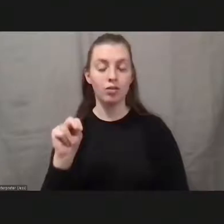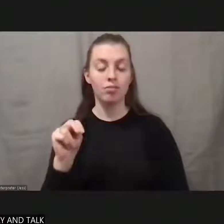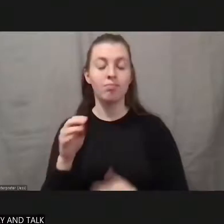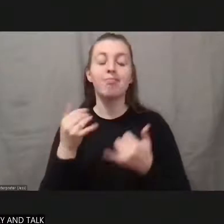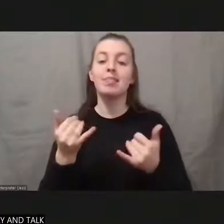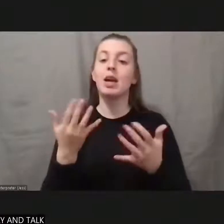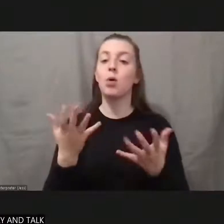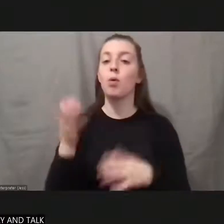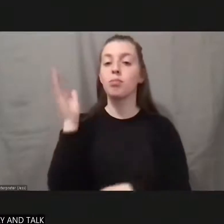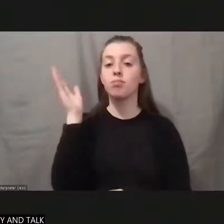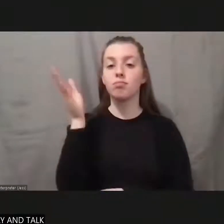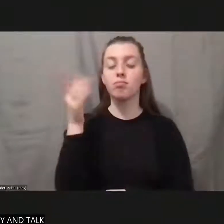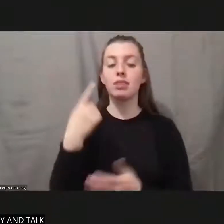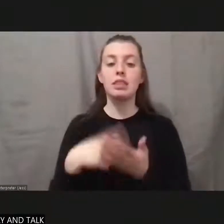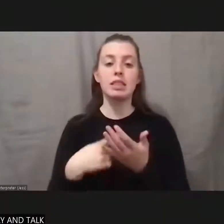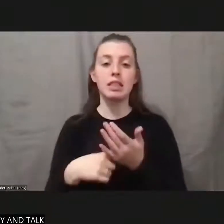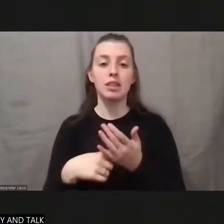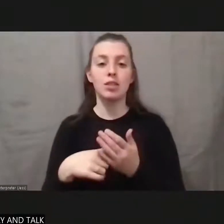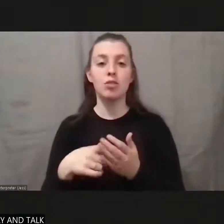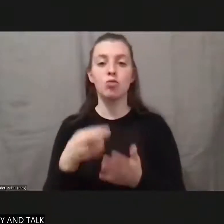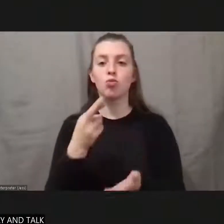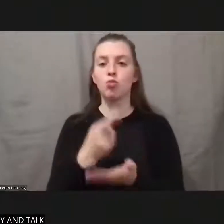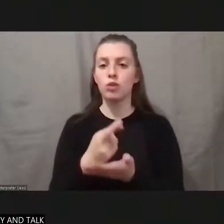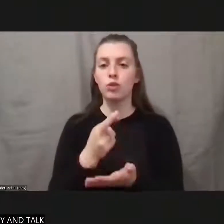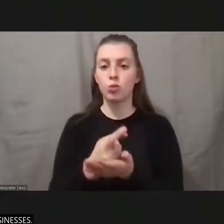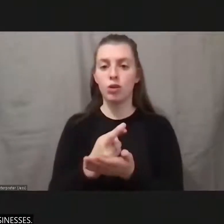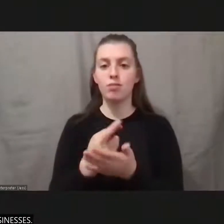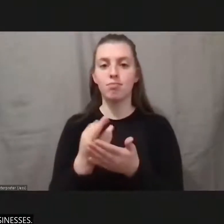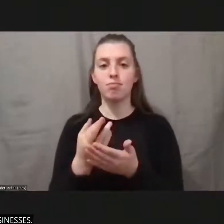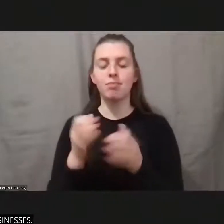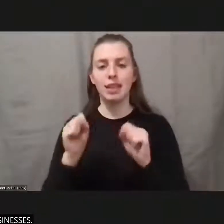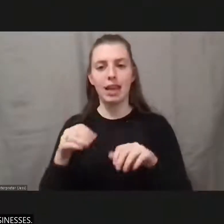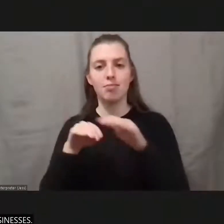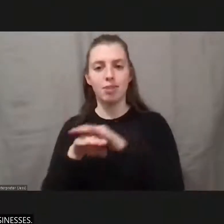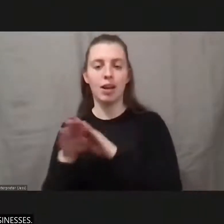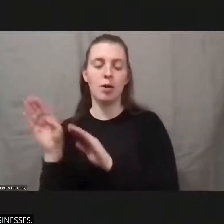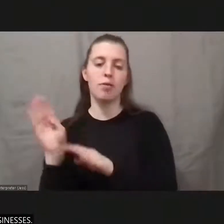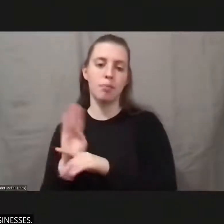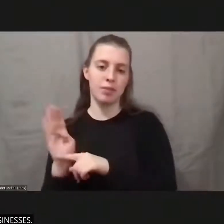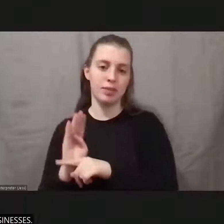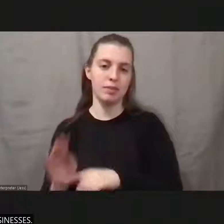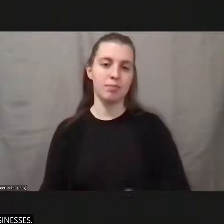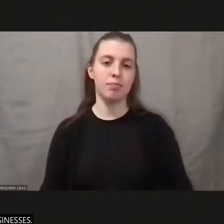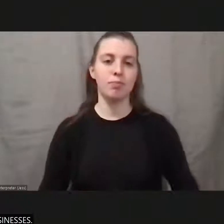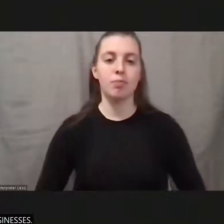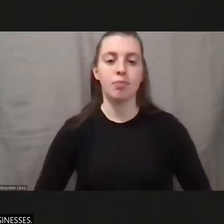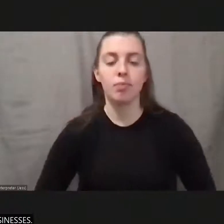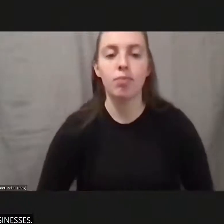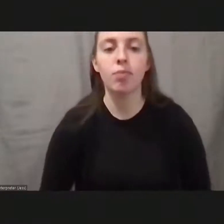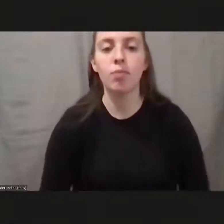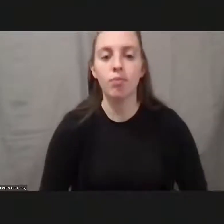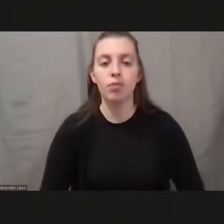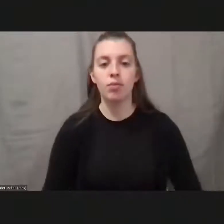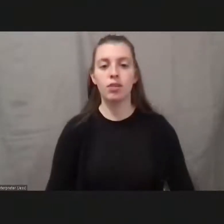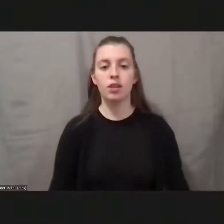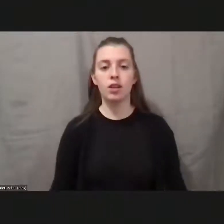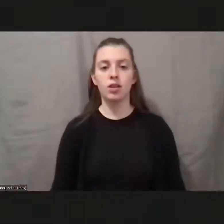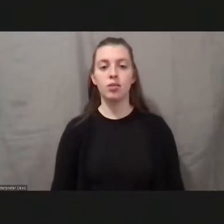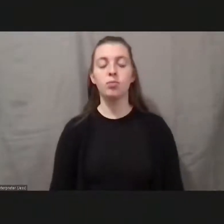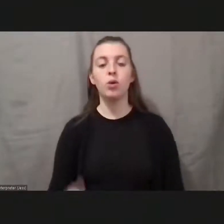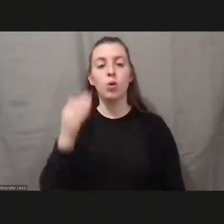available for businesses. I really liked how Dawn started by saying that we definitely understand as a